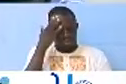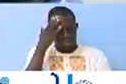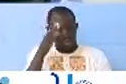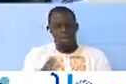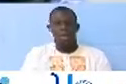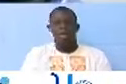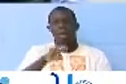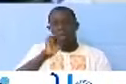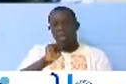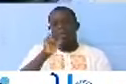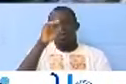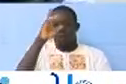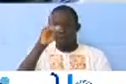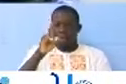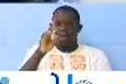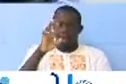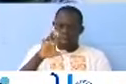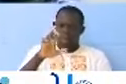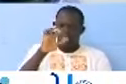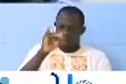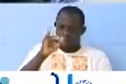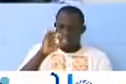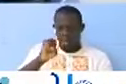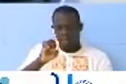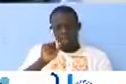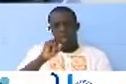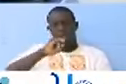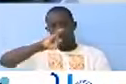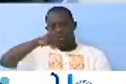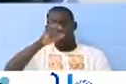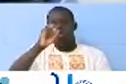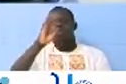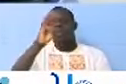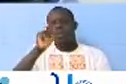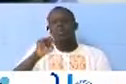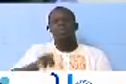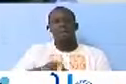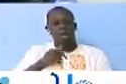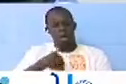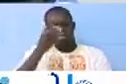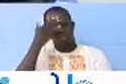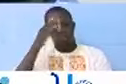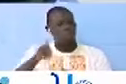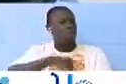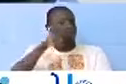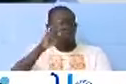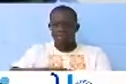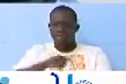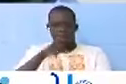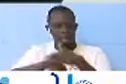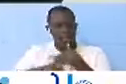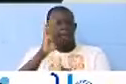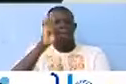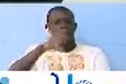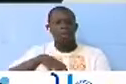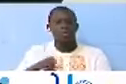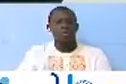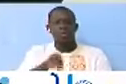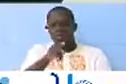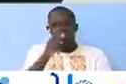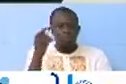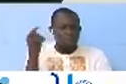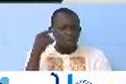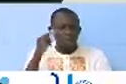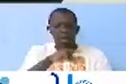Idrissa Job mola. Bos ngalom medal. Ban kalum banyo. Kalum be charul. Is Idrissa Job, and I knew him a long time in Banjul. Have you heard of the name